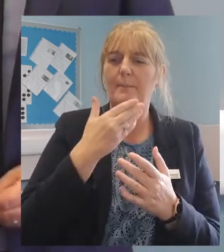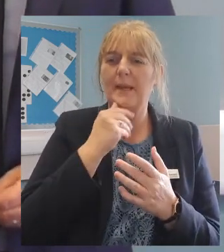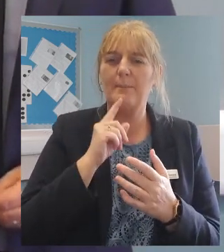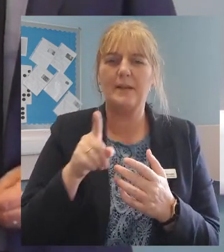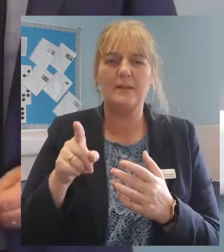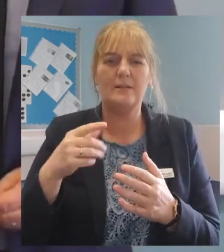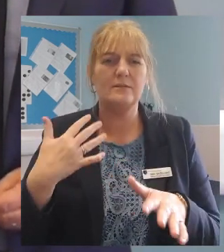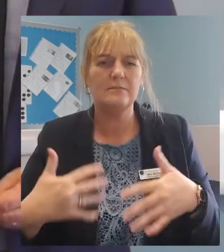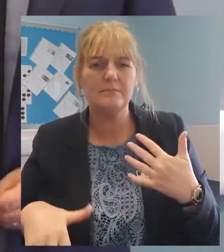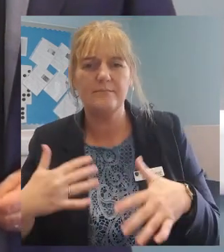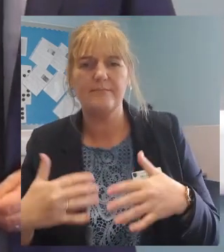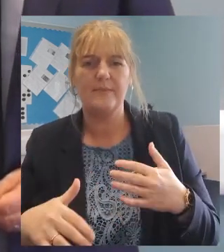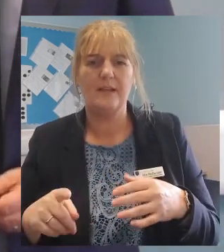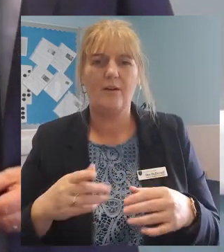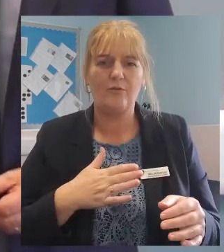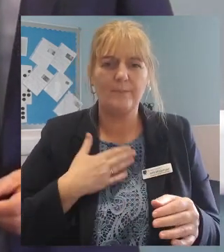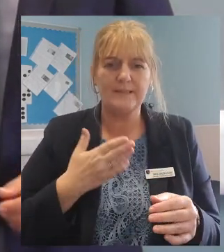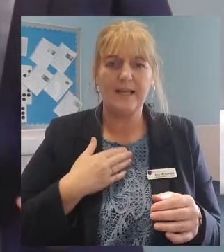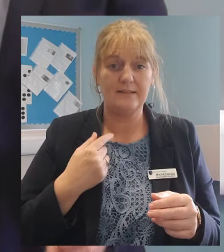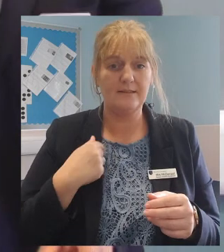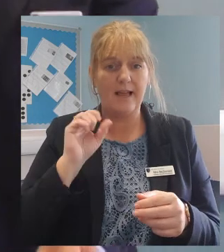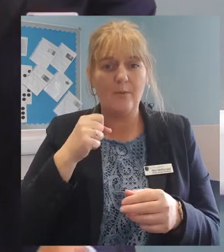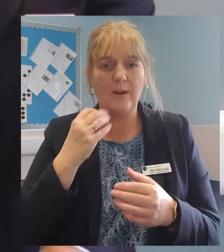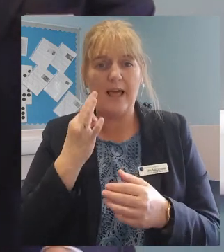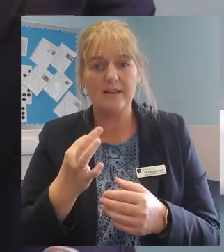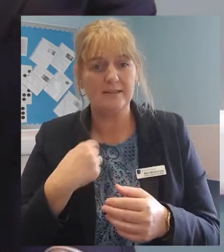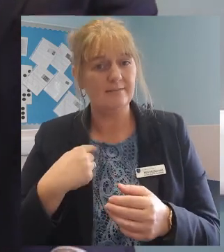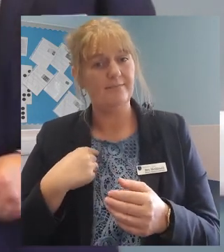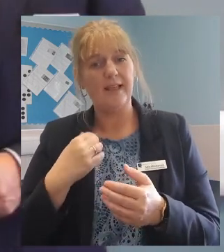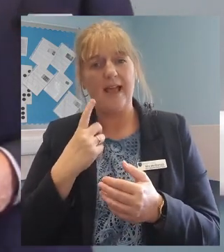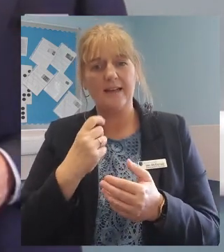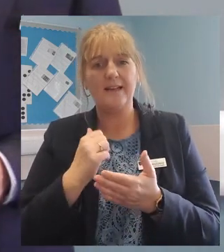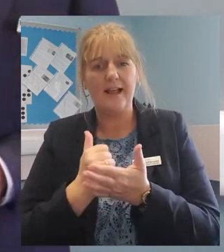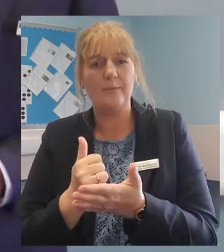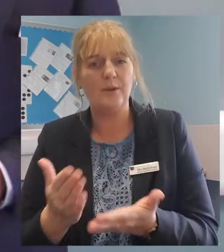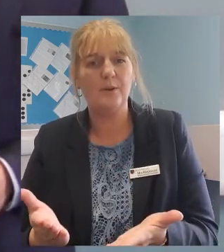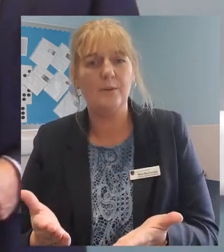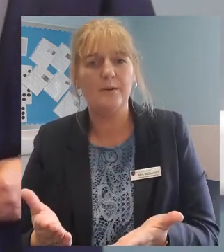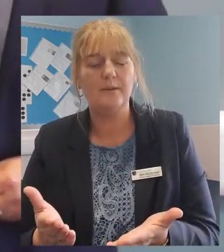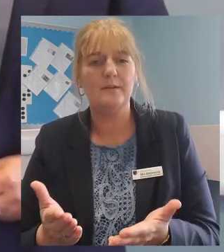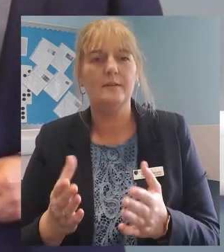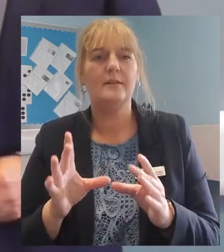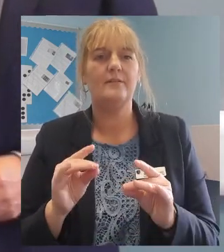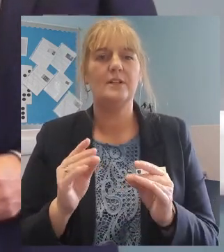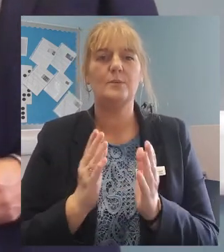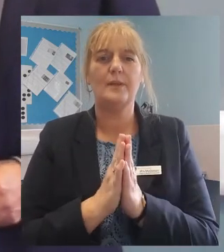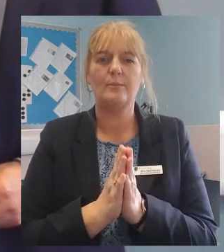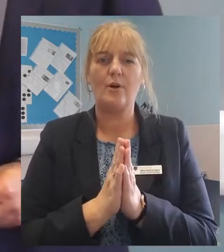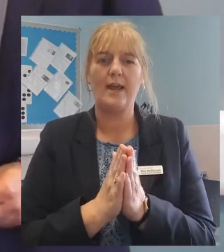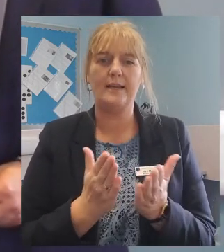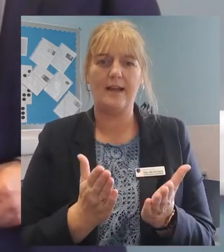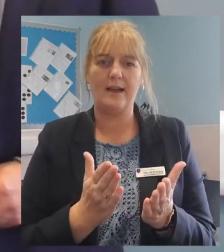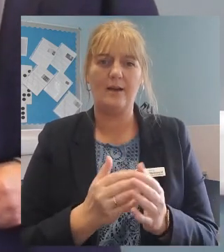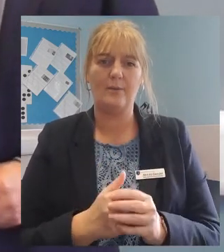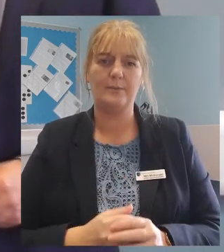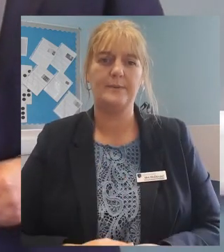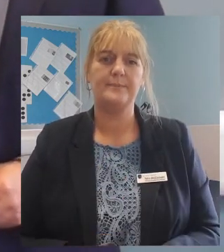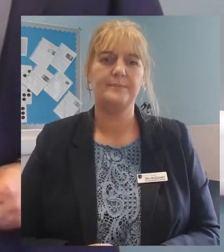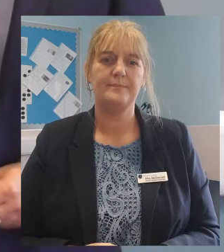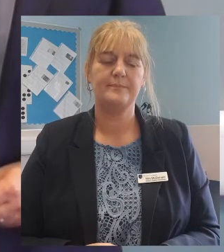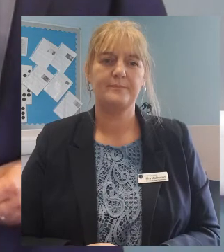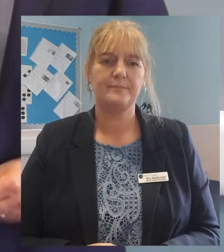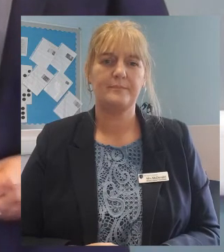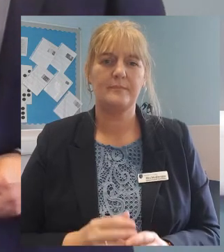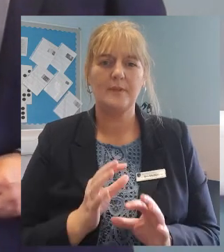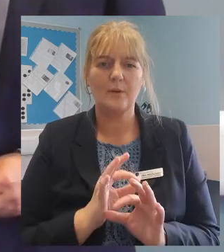in humility, ask them if they're okay and if you can help. So I'd like to finish with a prayer. So if you wouldn't